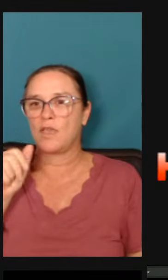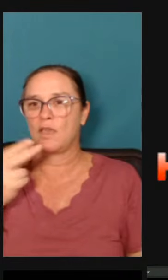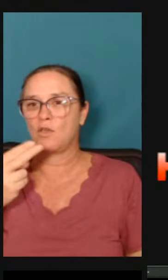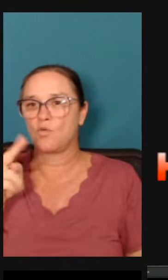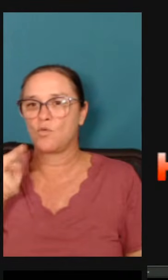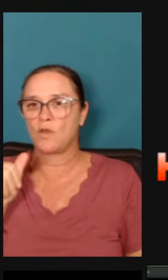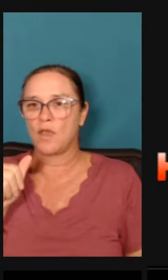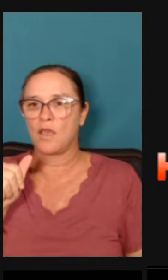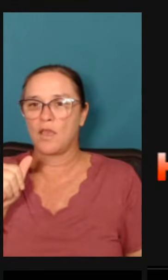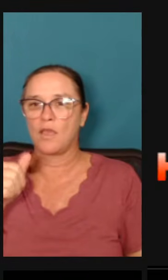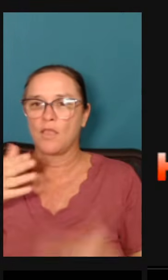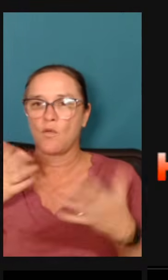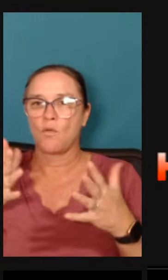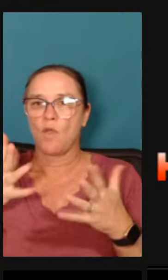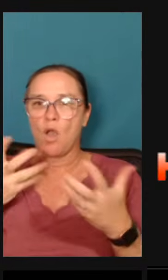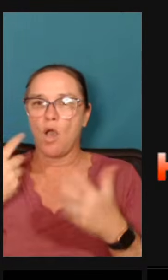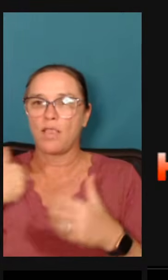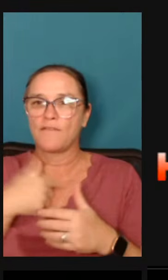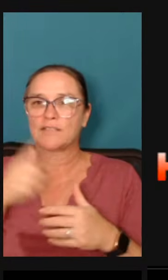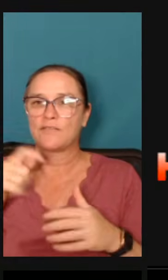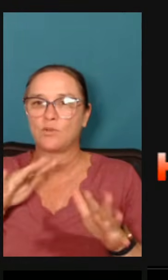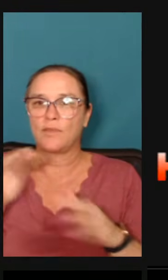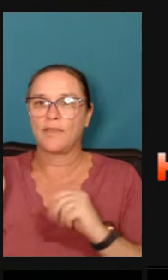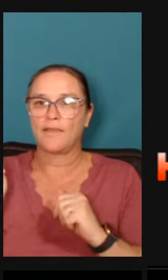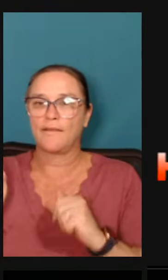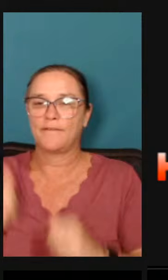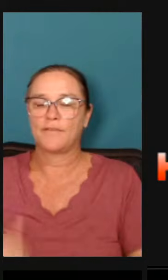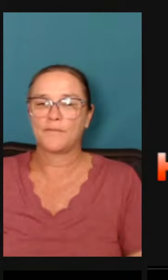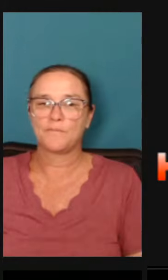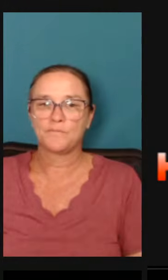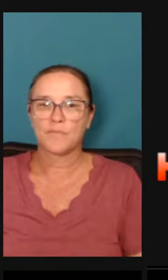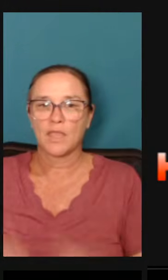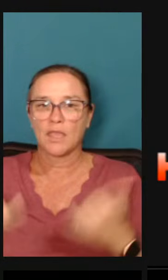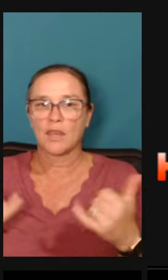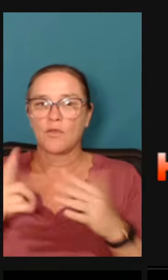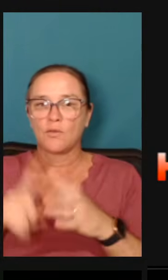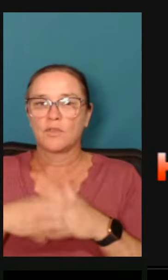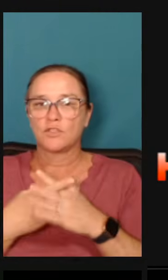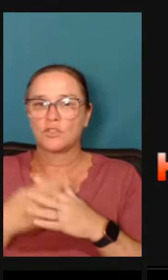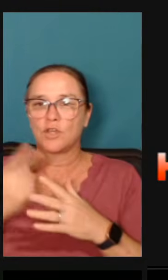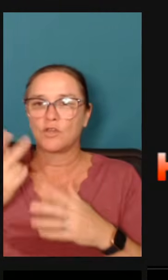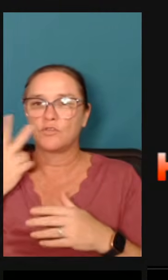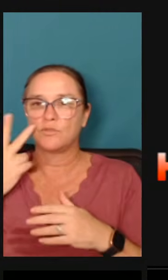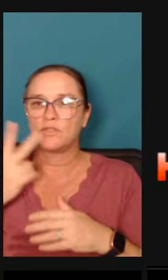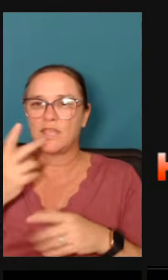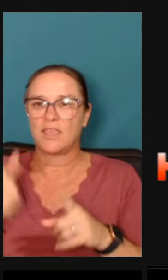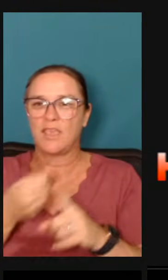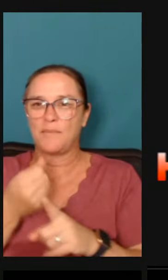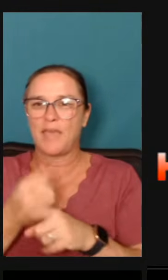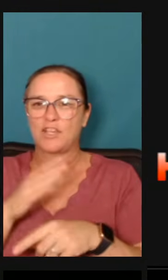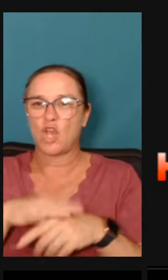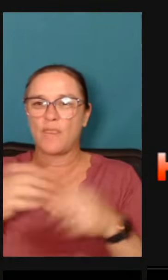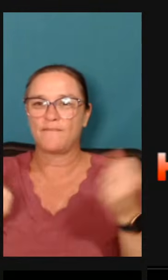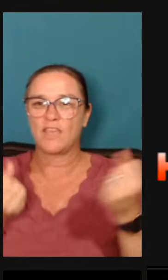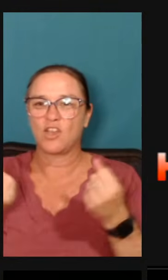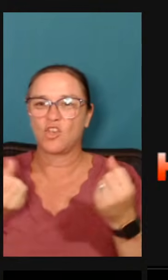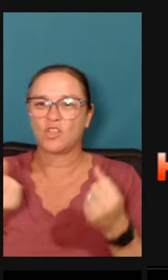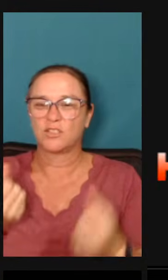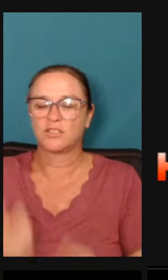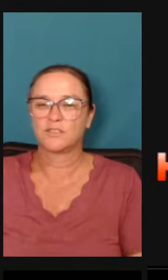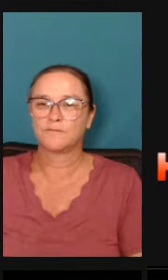leave. Alright, episode 4. And now we start to look at the impact of the vehicles that are all parked up